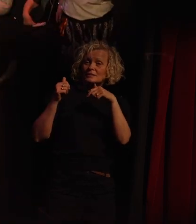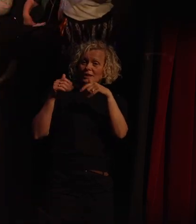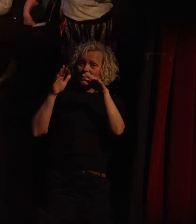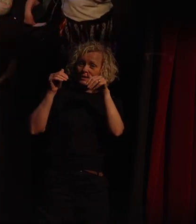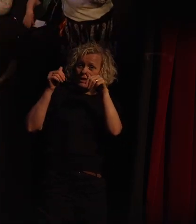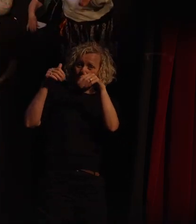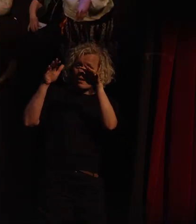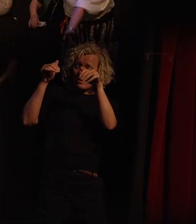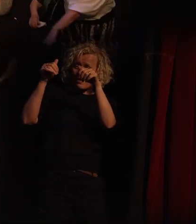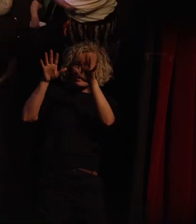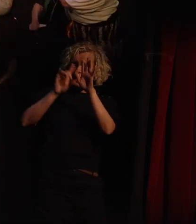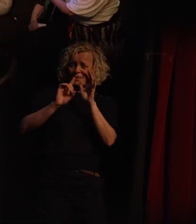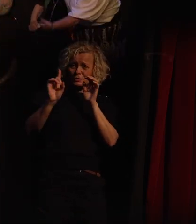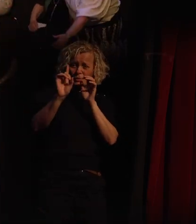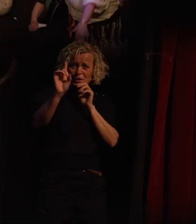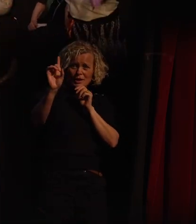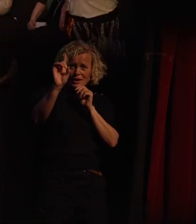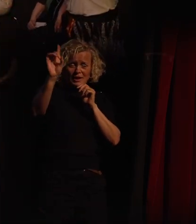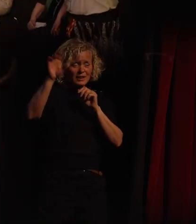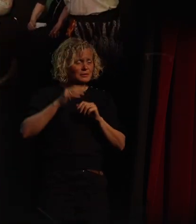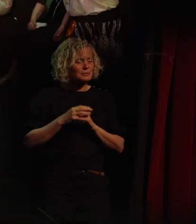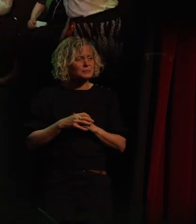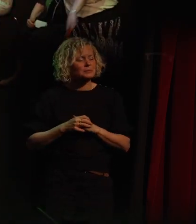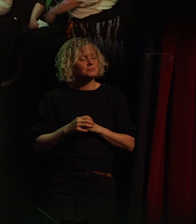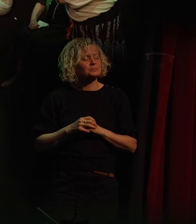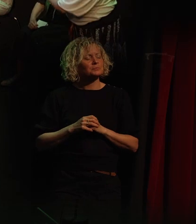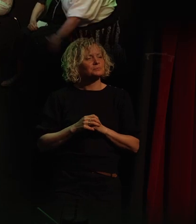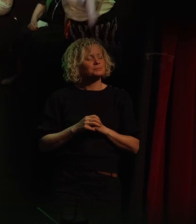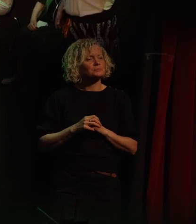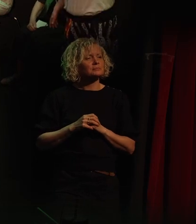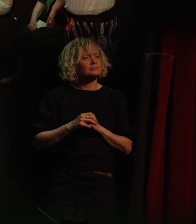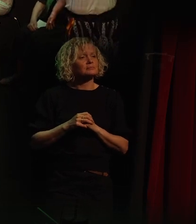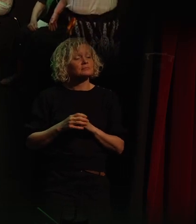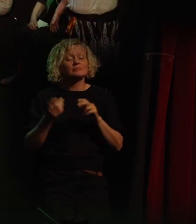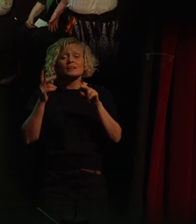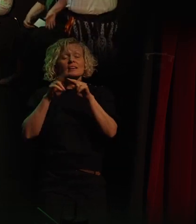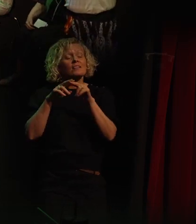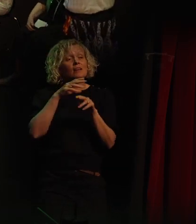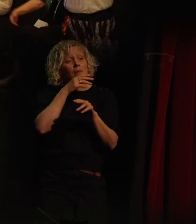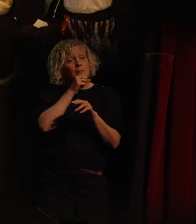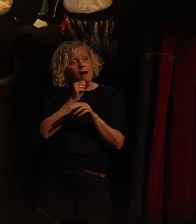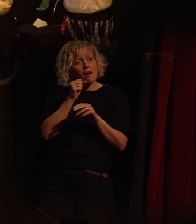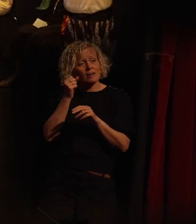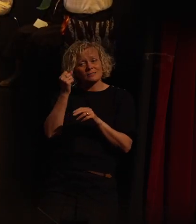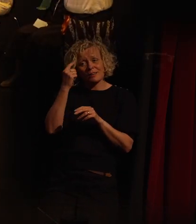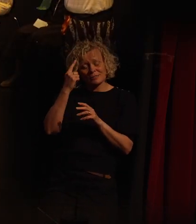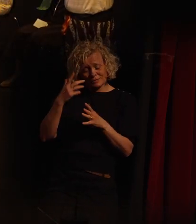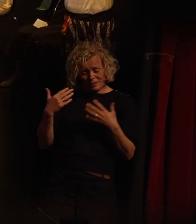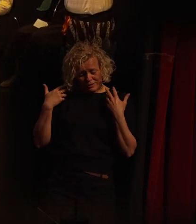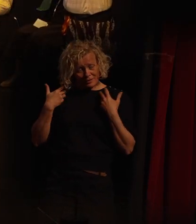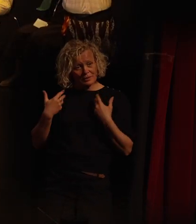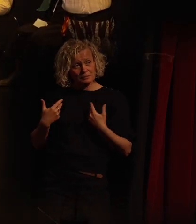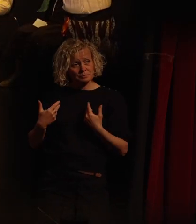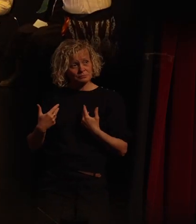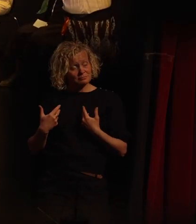And send him on his way. If a man arms up to the ceiling, grab the left